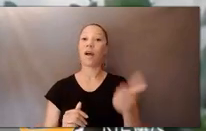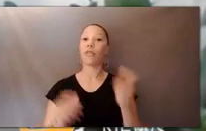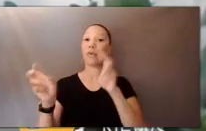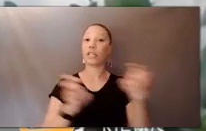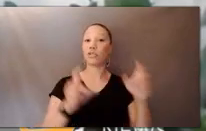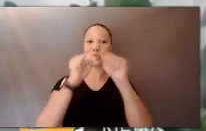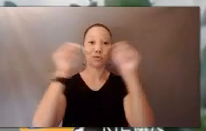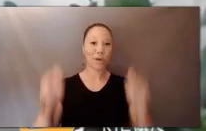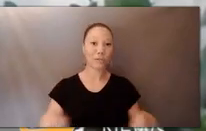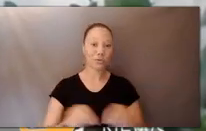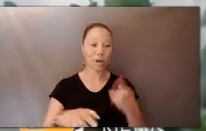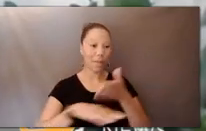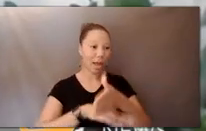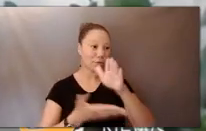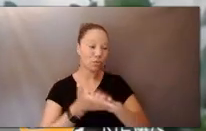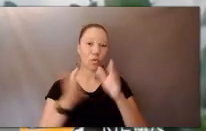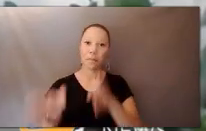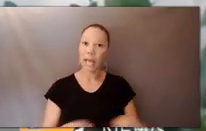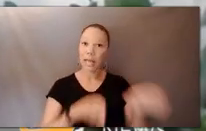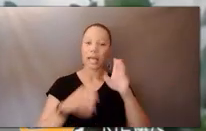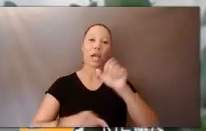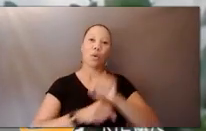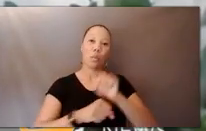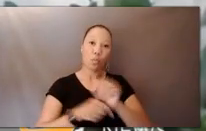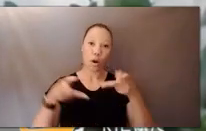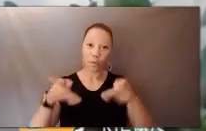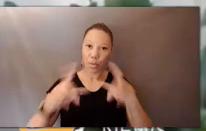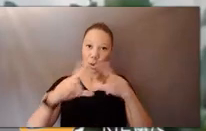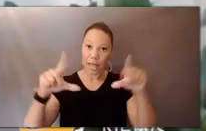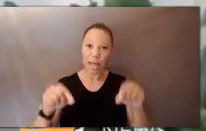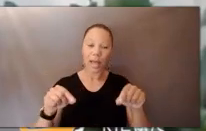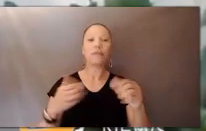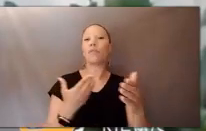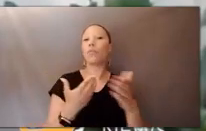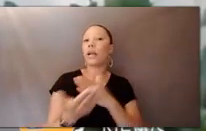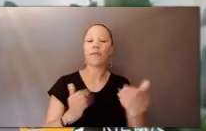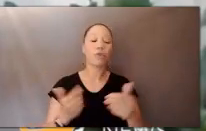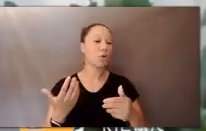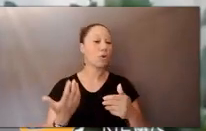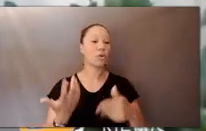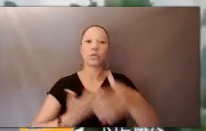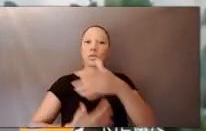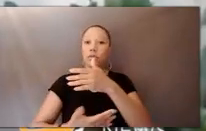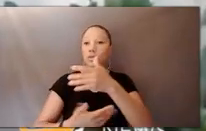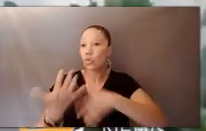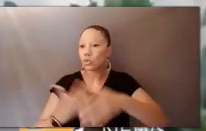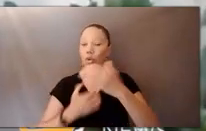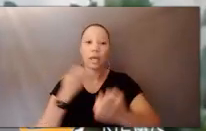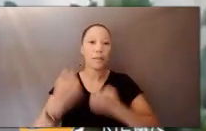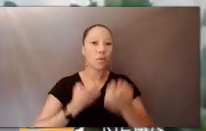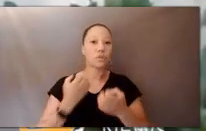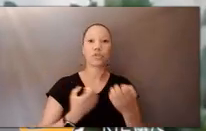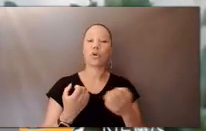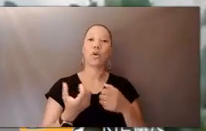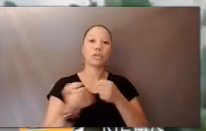transcripts or after-school planning or work permits or whatever it might be, social emotional support, counseling, we